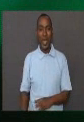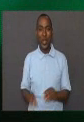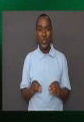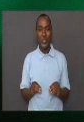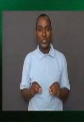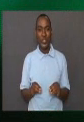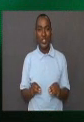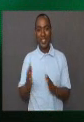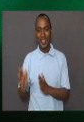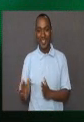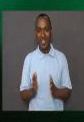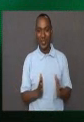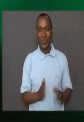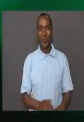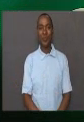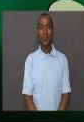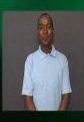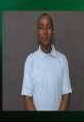Students, let's get ready.